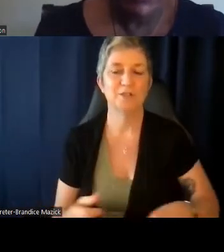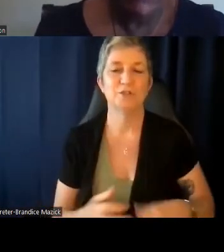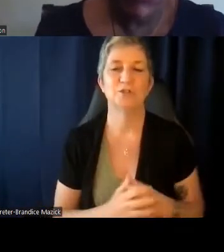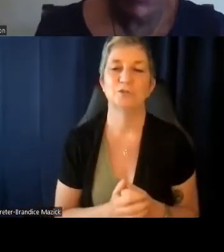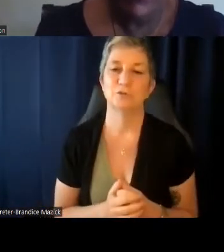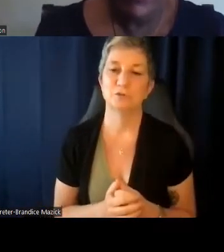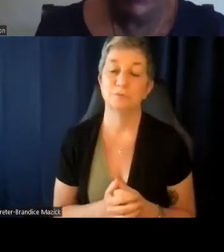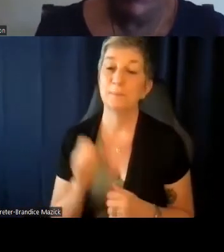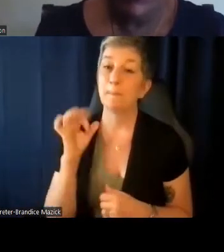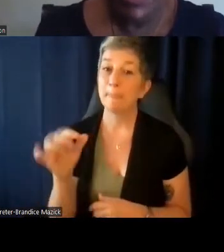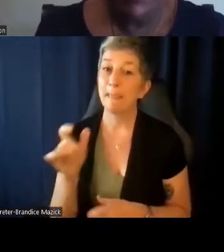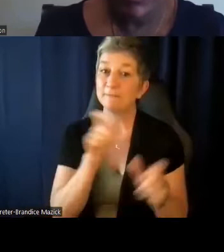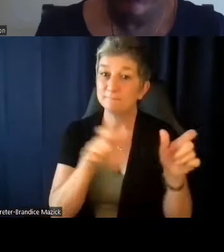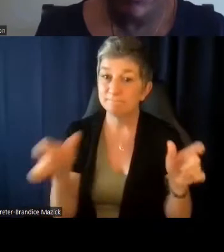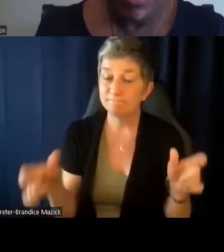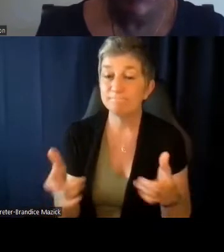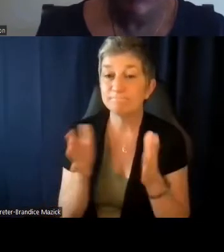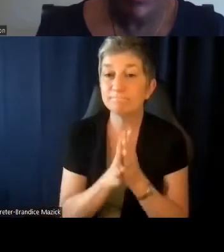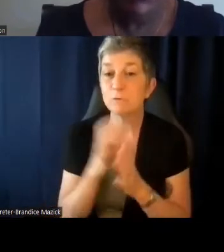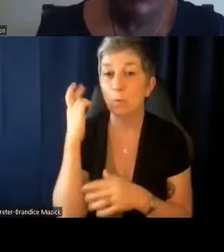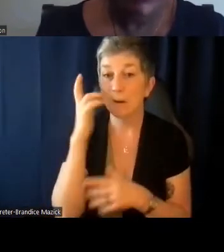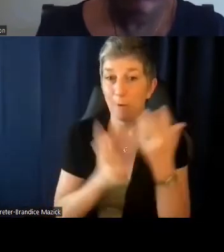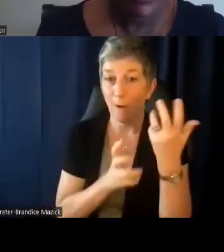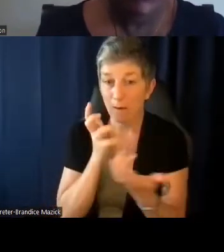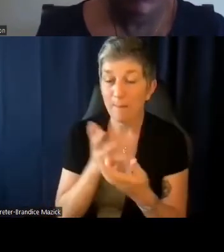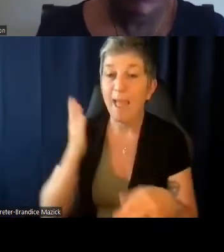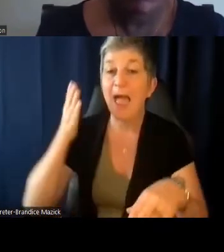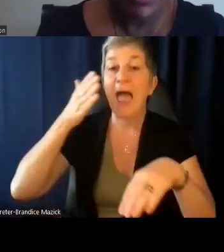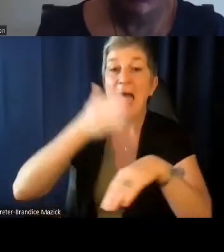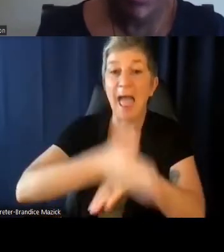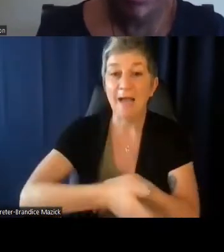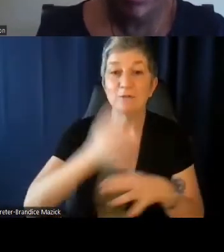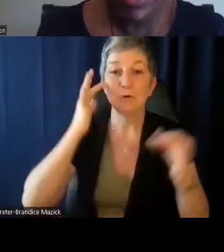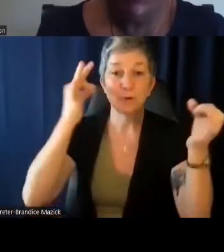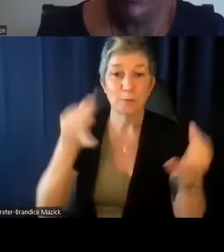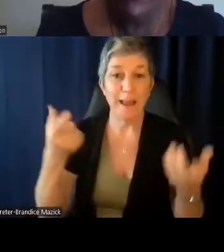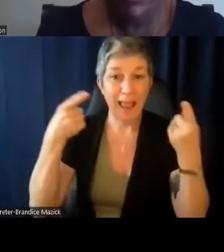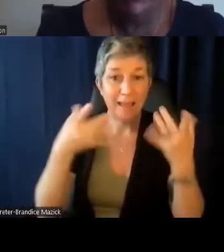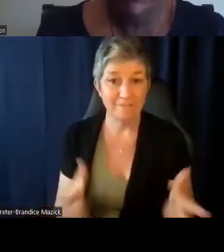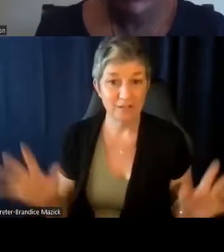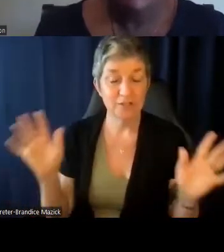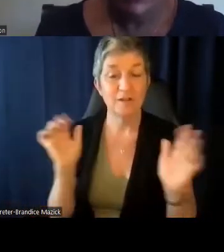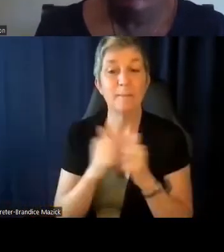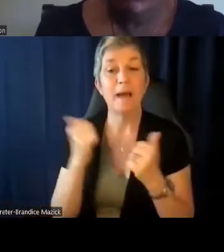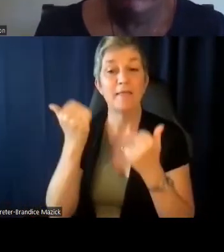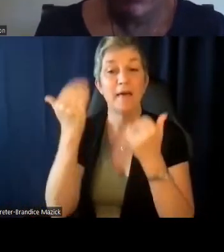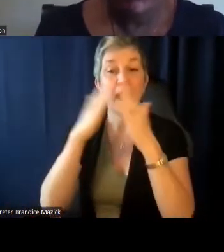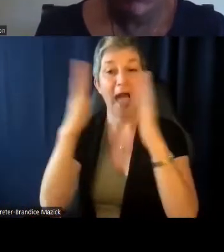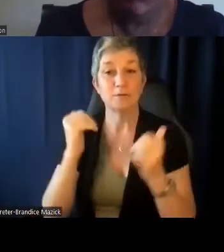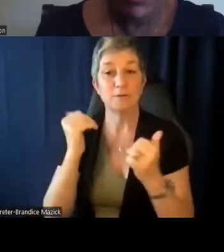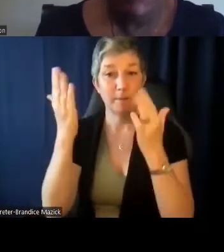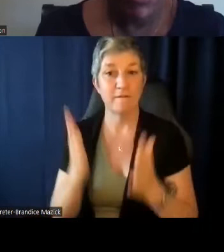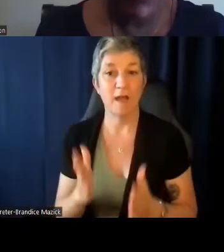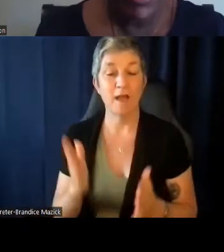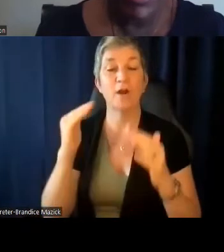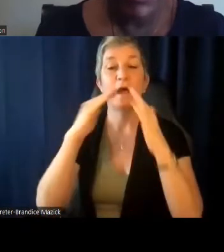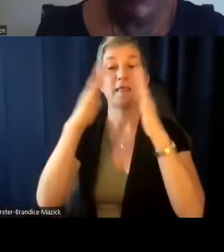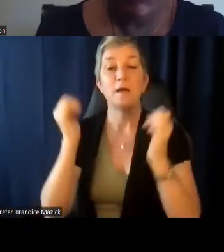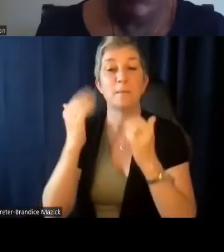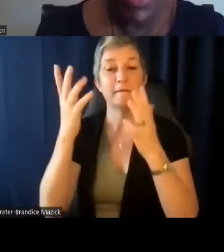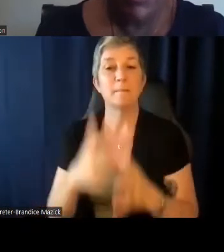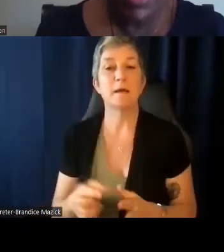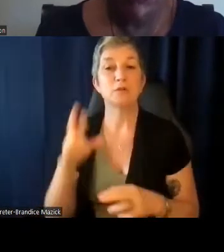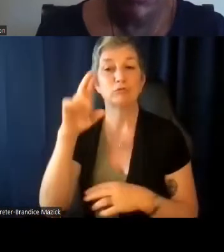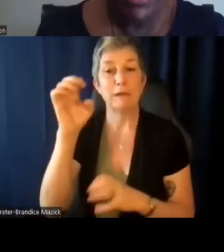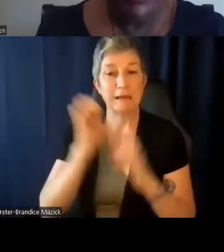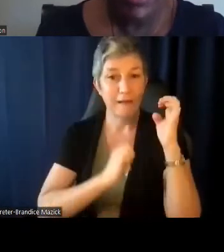If an individual requests a reasonable accommodation after a determination has already been made by a housing provider, the housing provider must reevaluate the